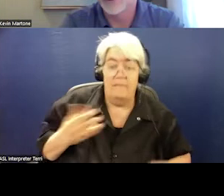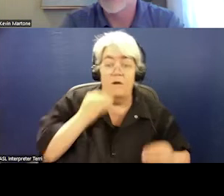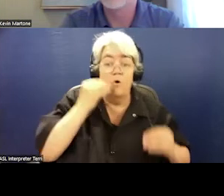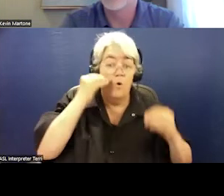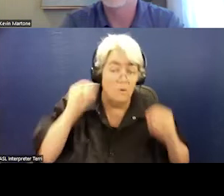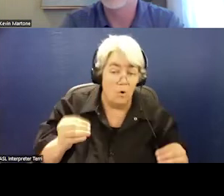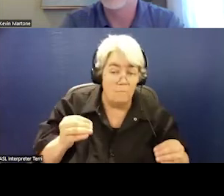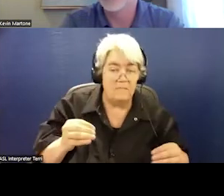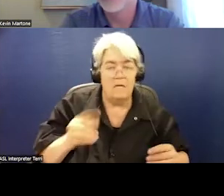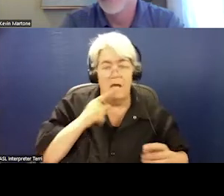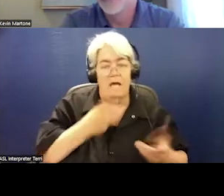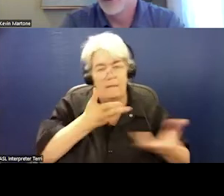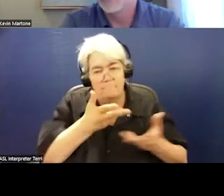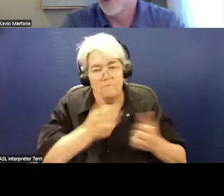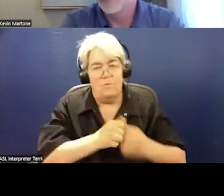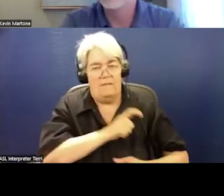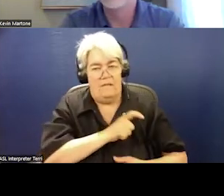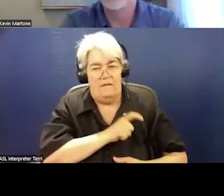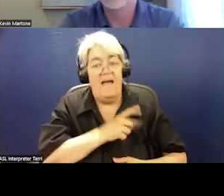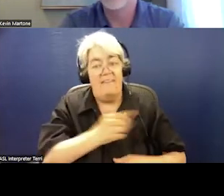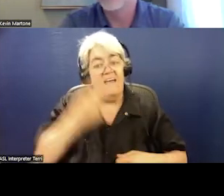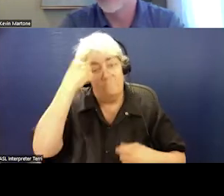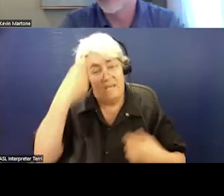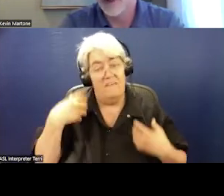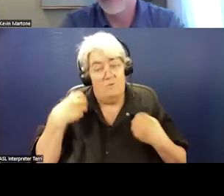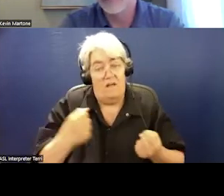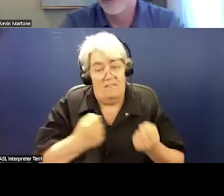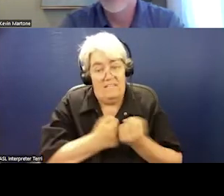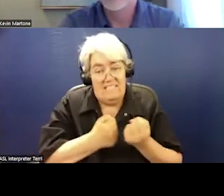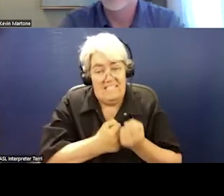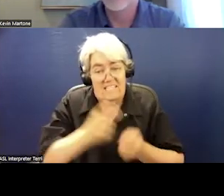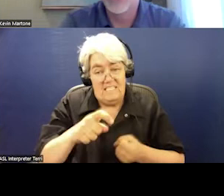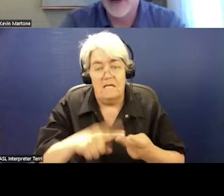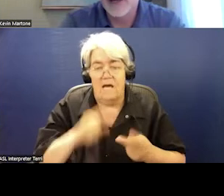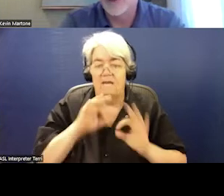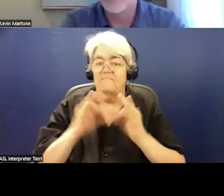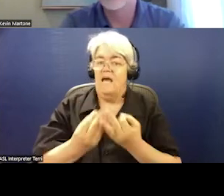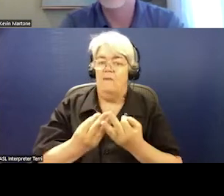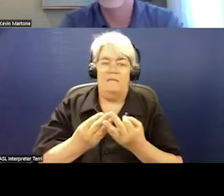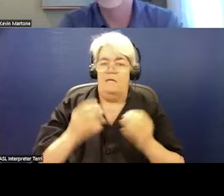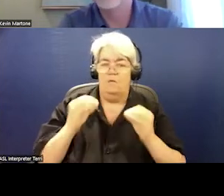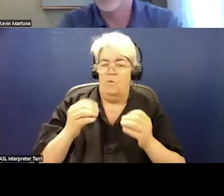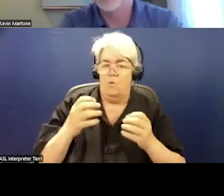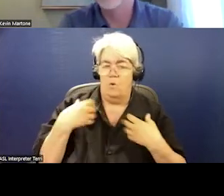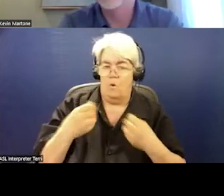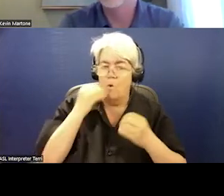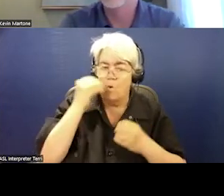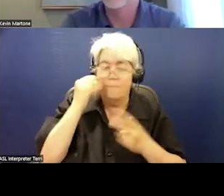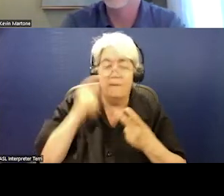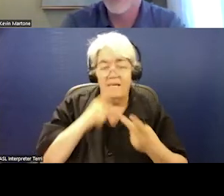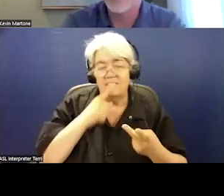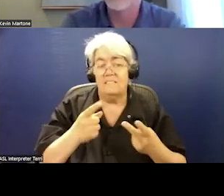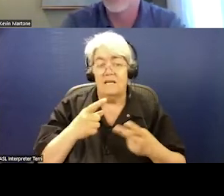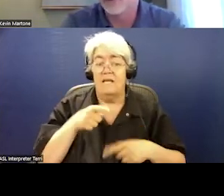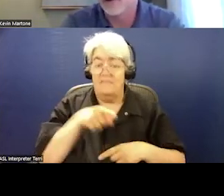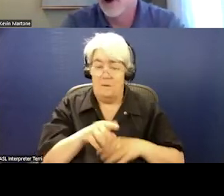enforcement and have behavioral health needs, as well as in family homelessness situations. Is it a behavioral health issue? Is it a child welfare issue? Is